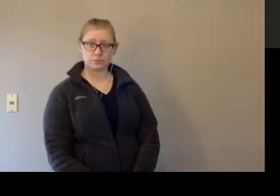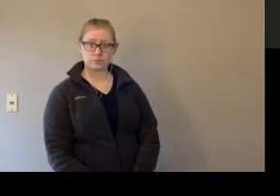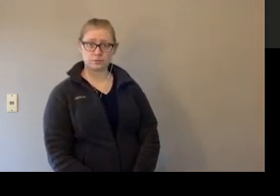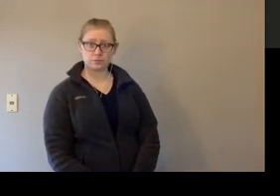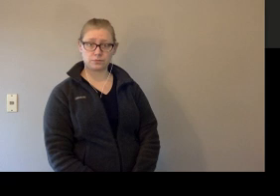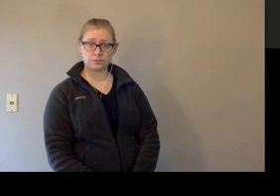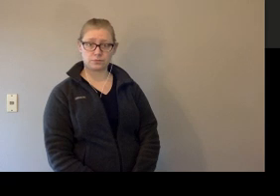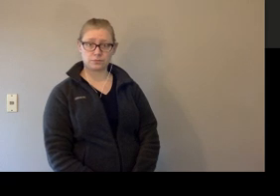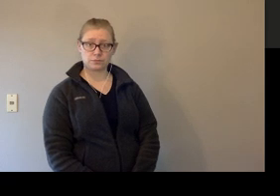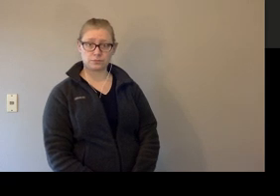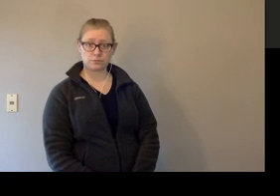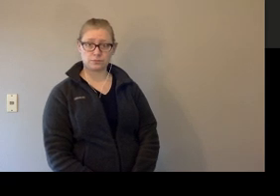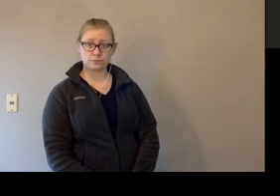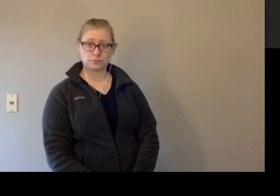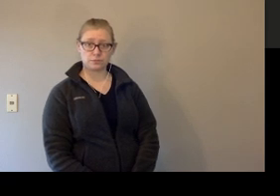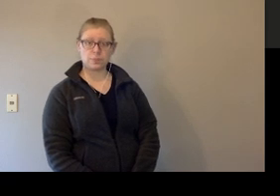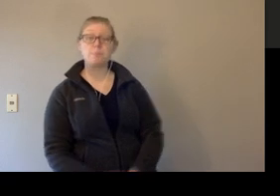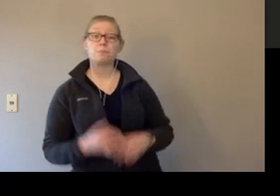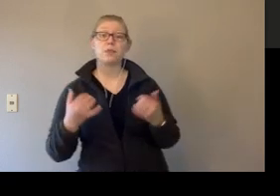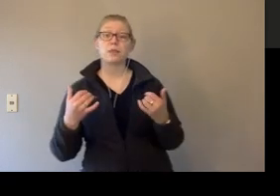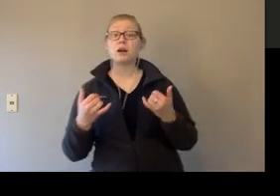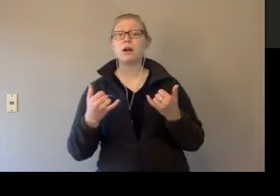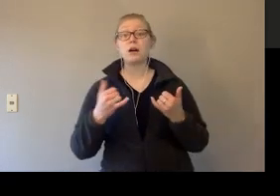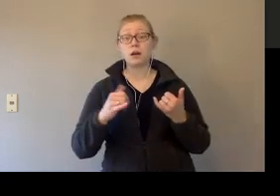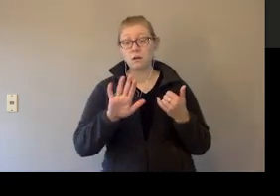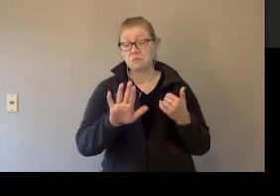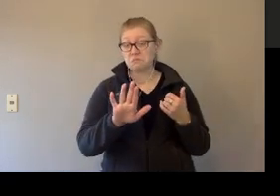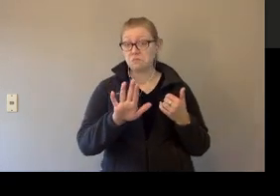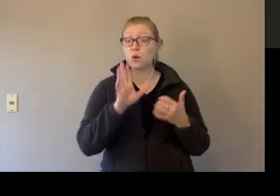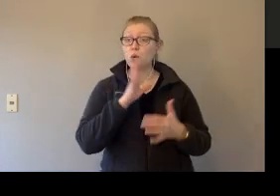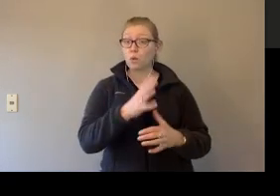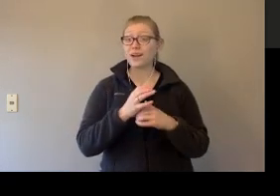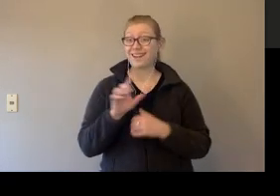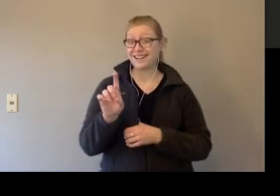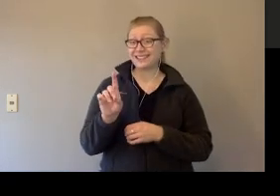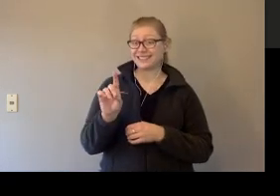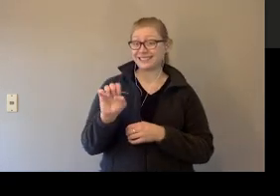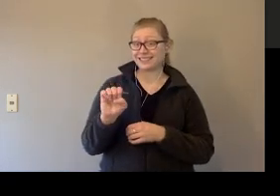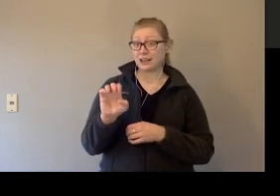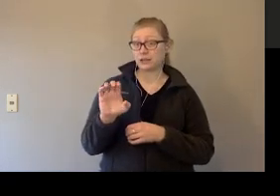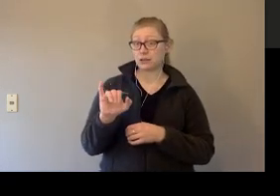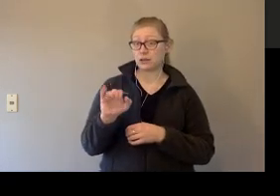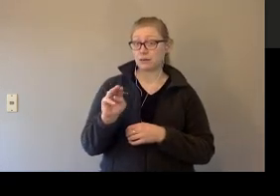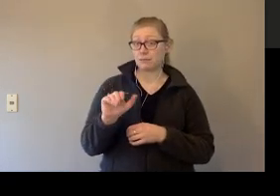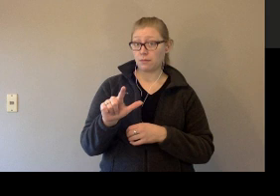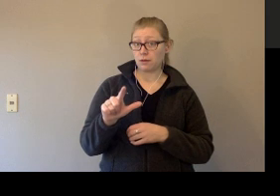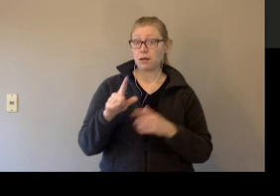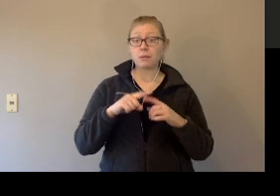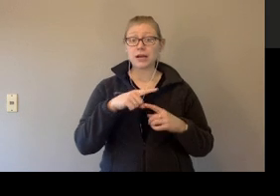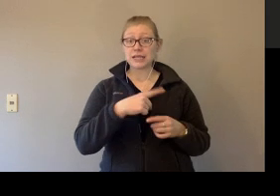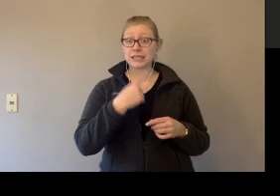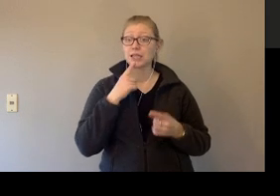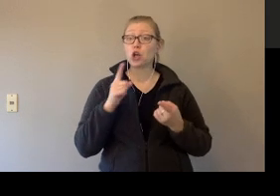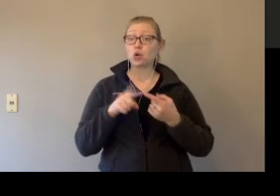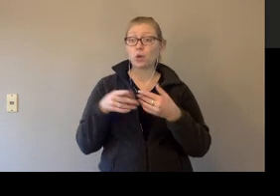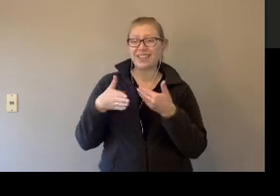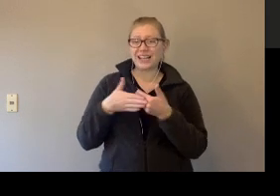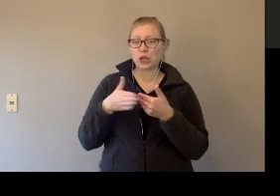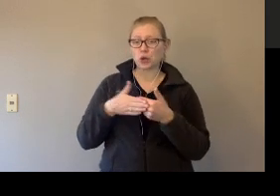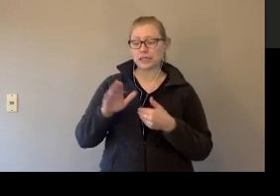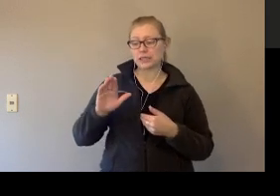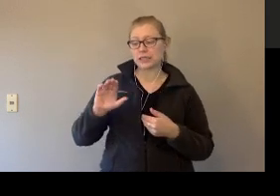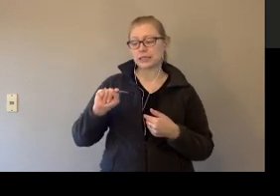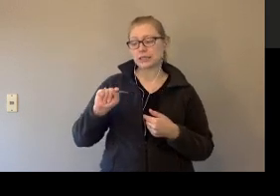2.4. Now we're going to get a decimal number, and it says to the nearest tenth. And the number I got was